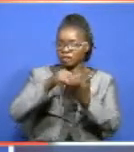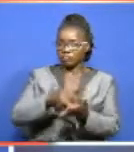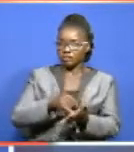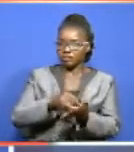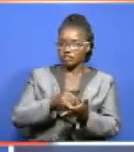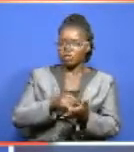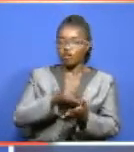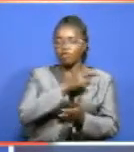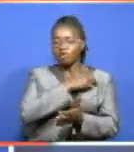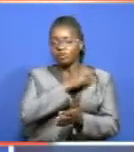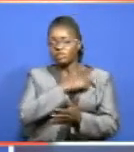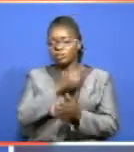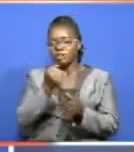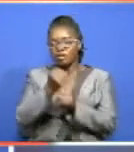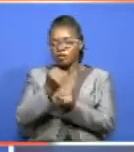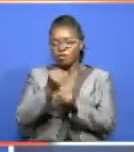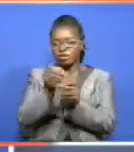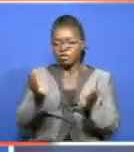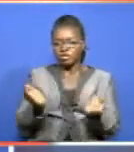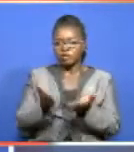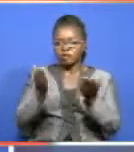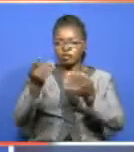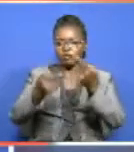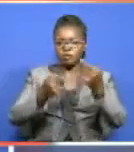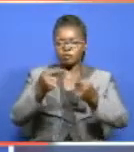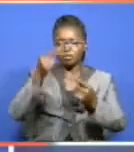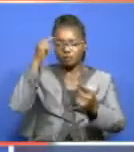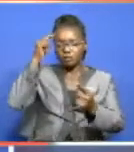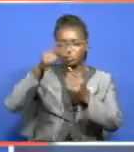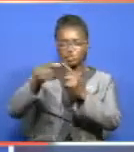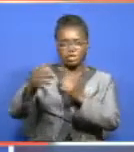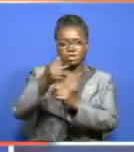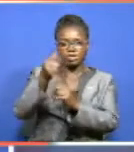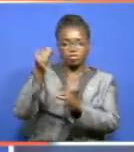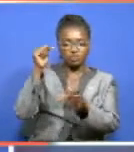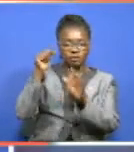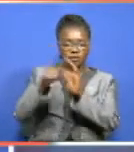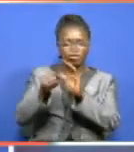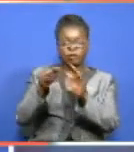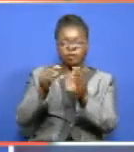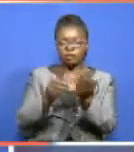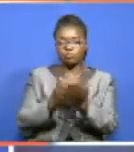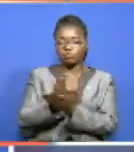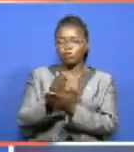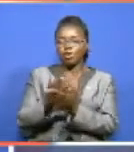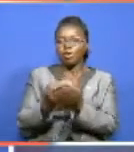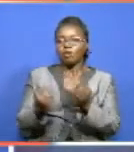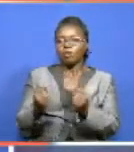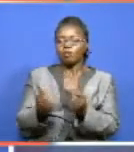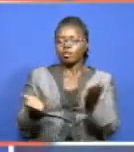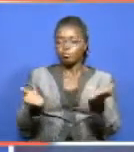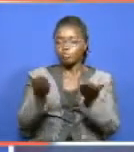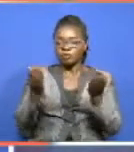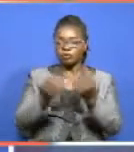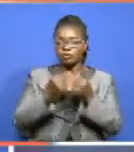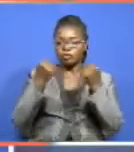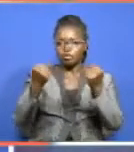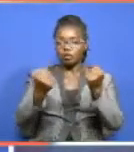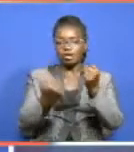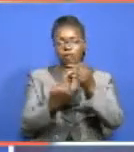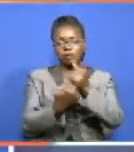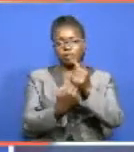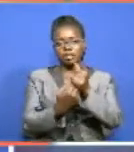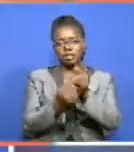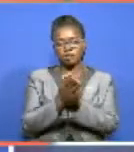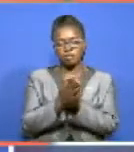efforts to accelerate the progress made towards achieving the goal through promotion of stronger partnerships. The First Lady spoke on